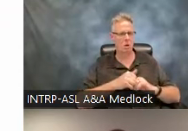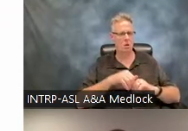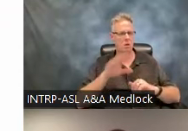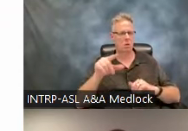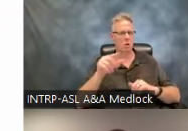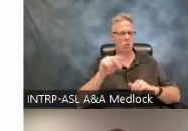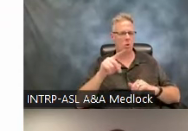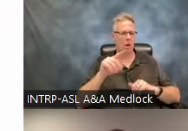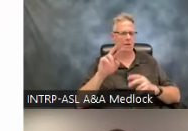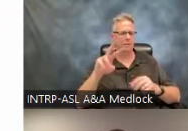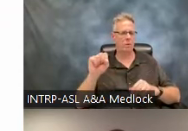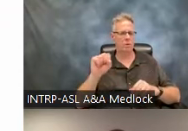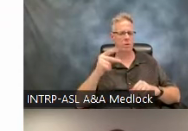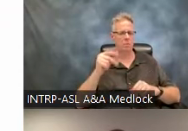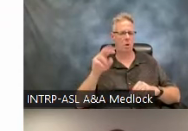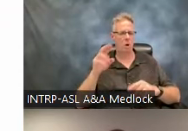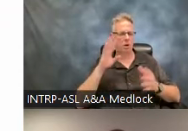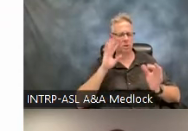decision that I'm talking about.